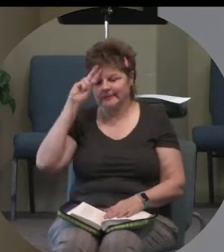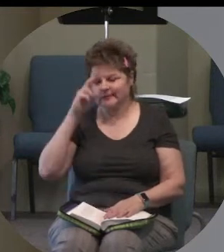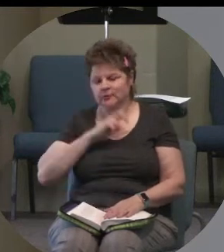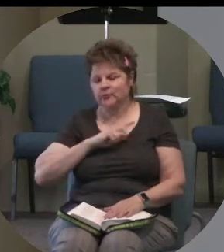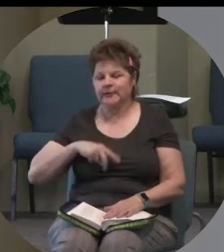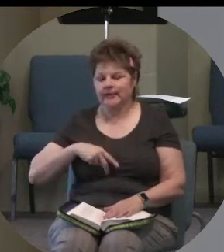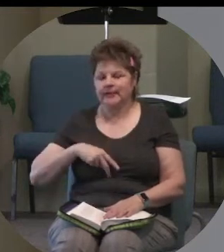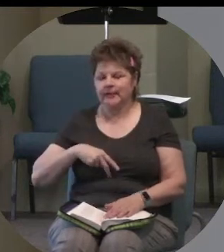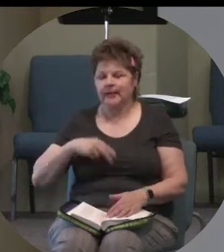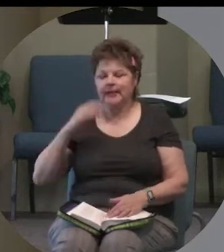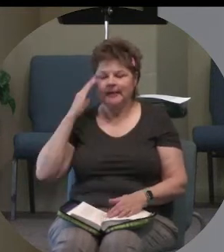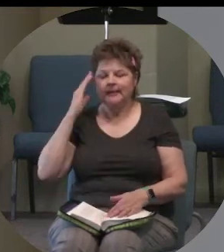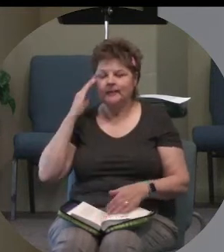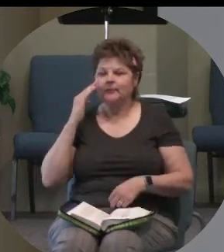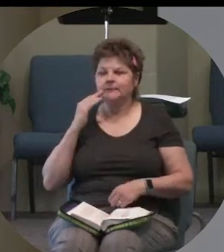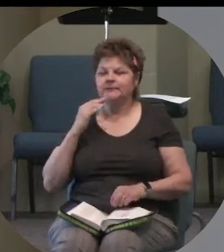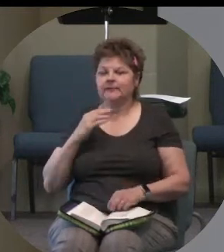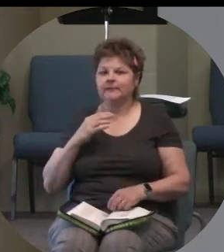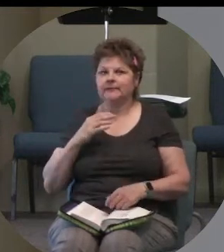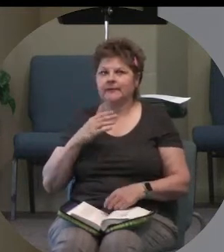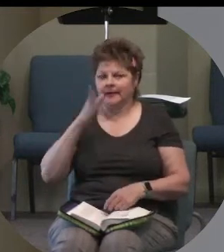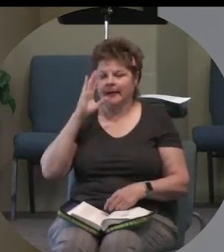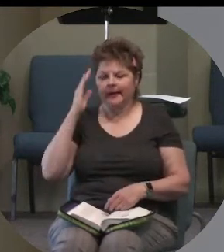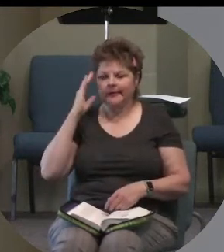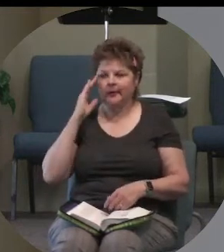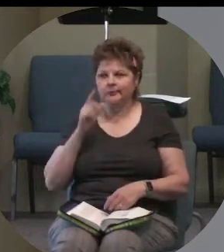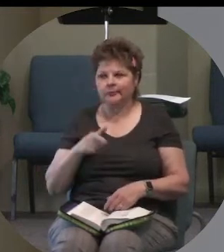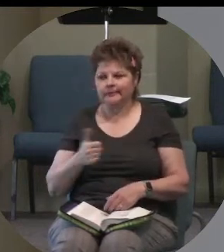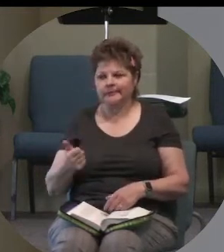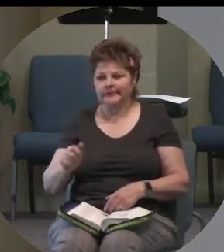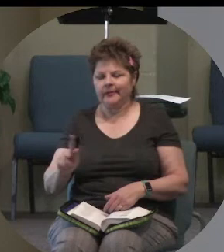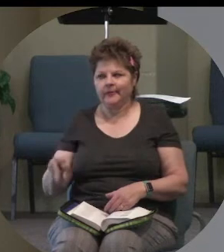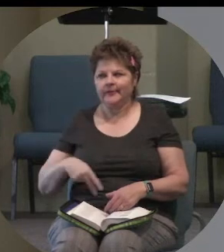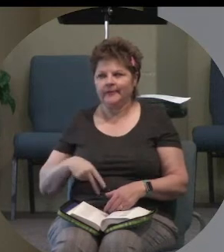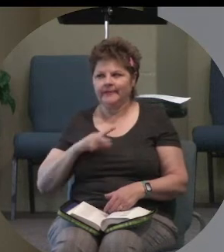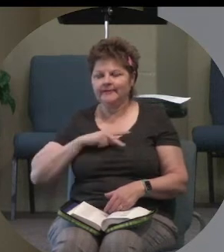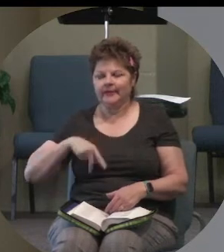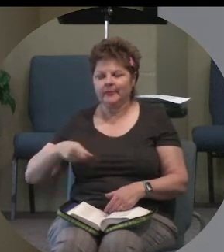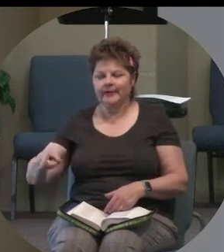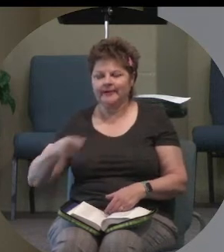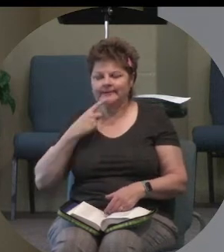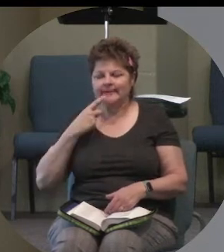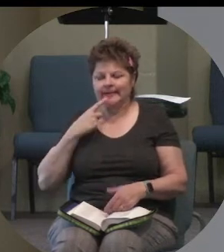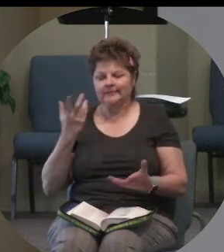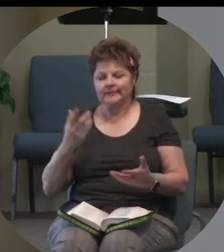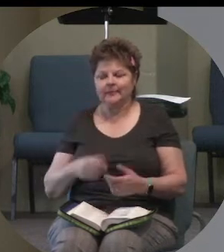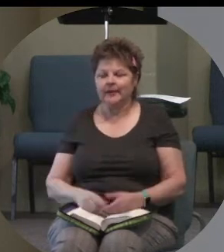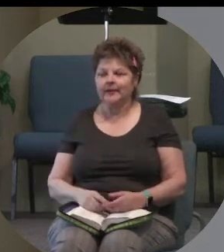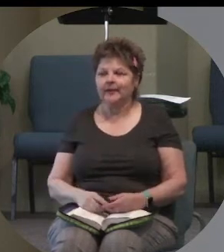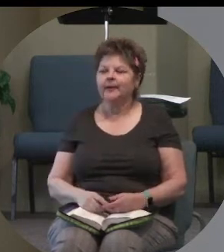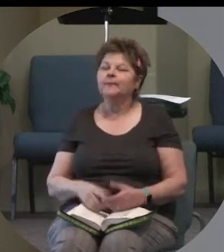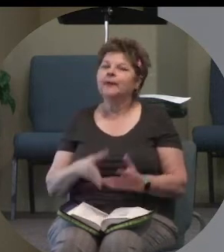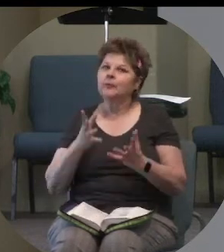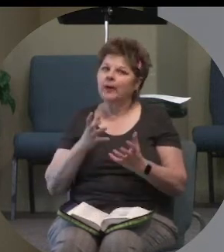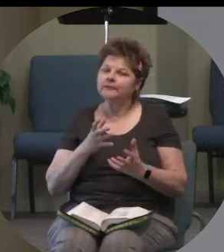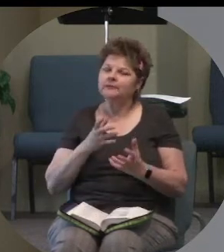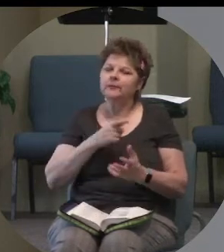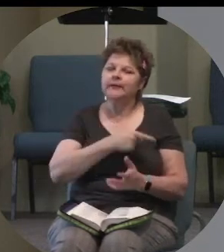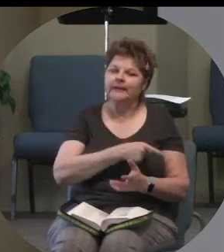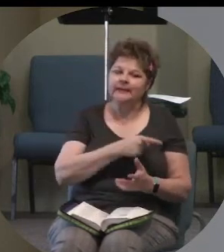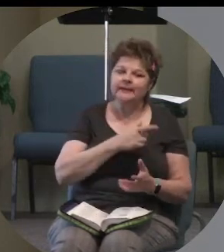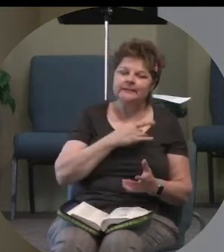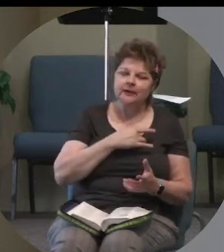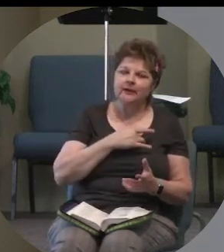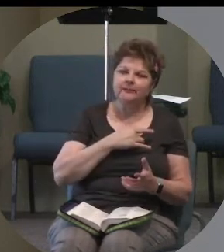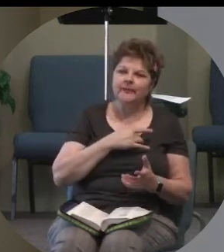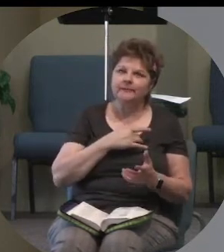what Sennacherib's saying, right? He just acknowledges he's over everything, so obviously he hears everything. But he wants to, in his own heart, be able to